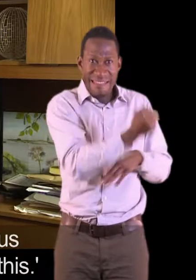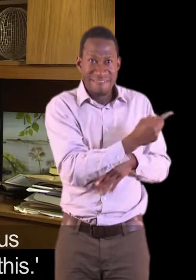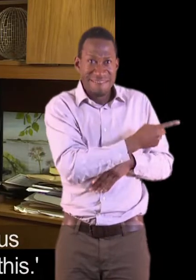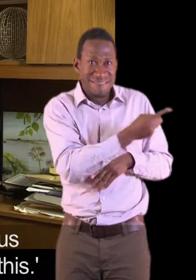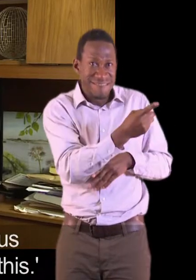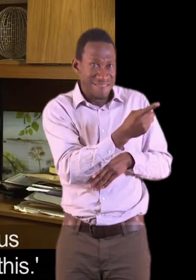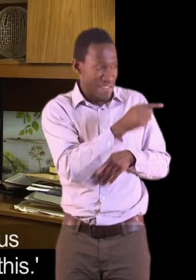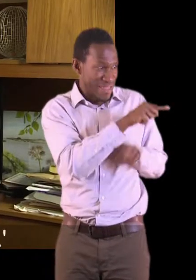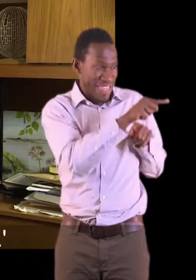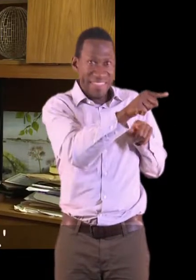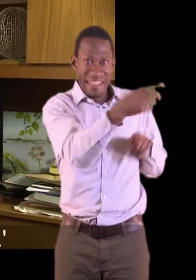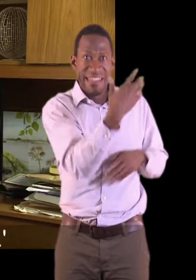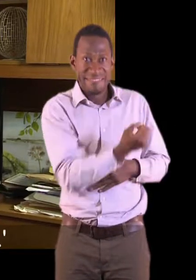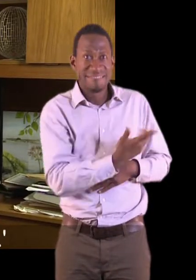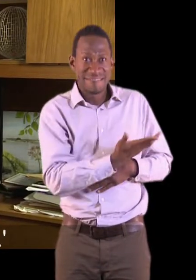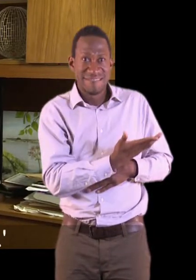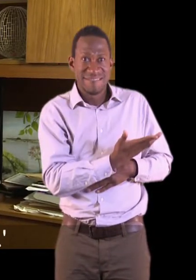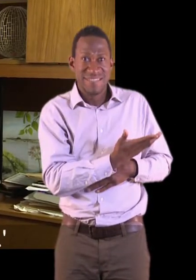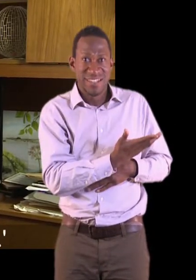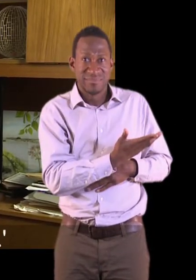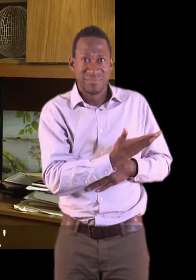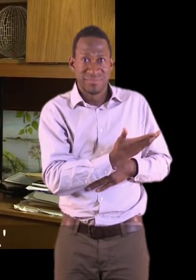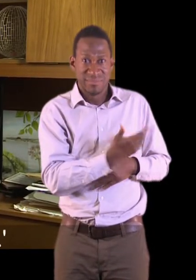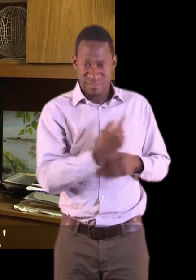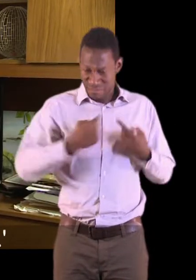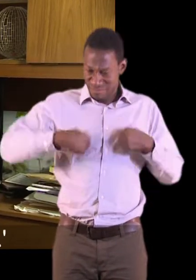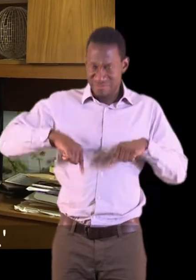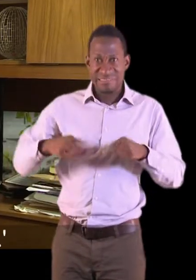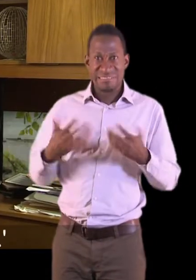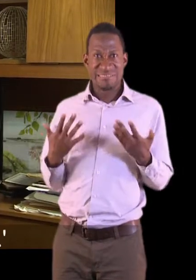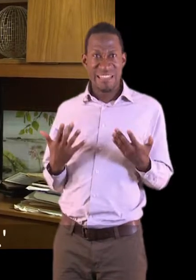jam like this. I said, there's not enough.